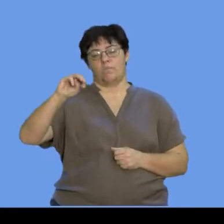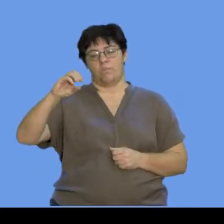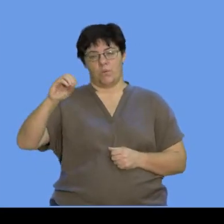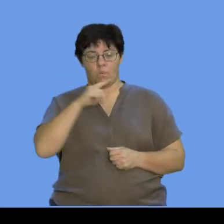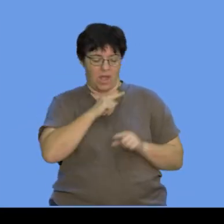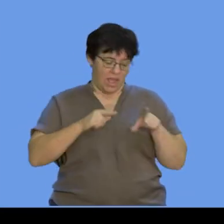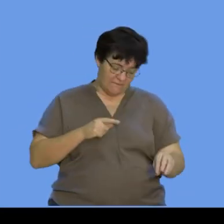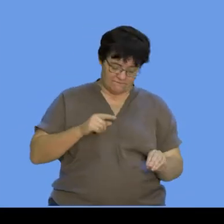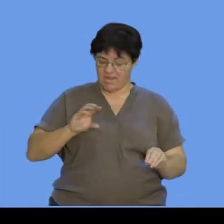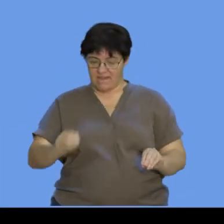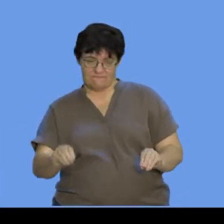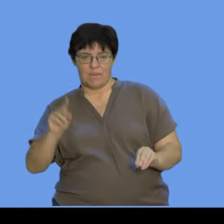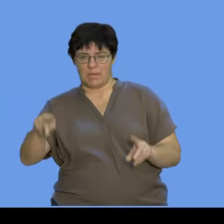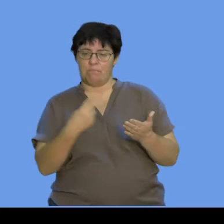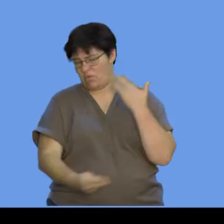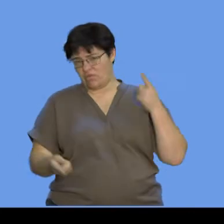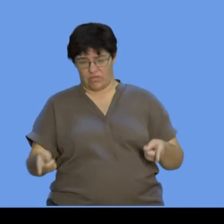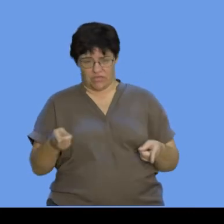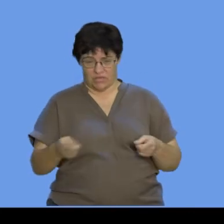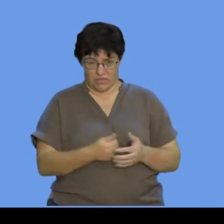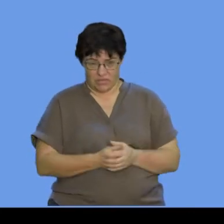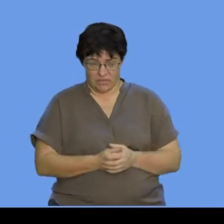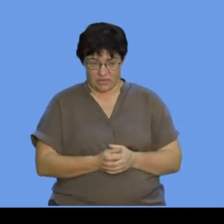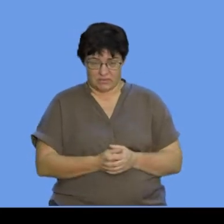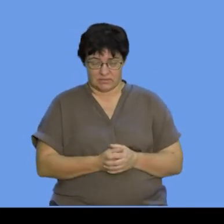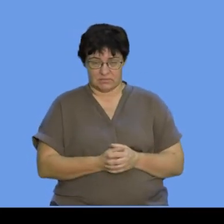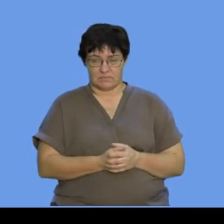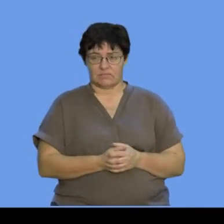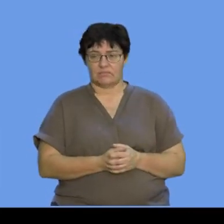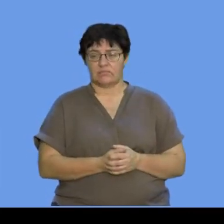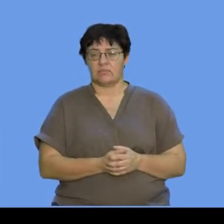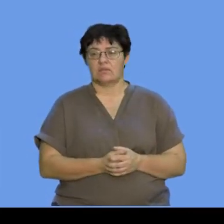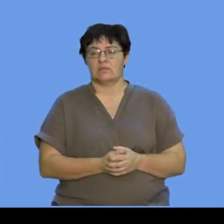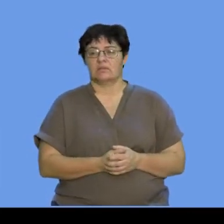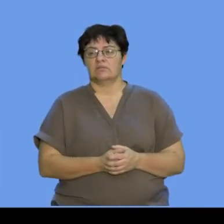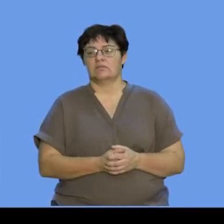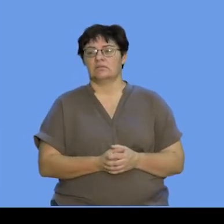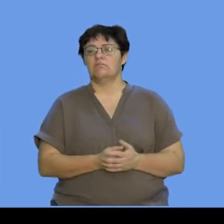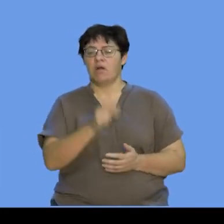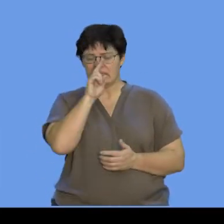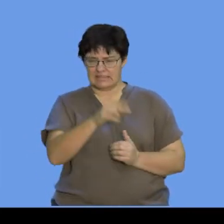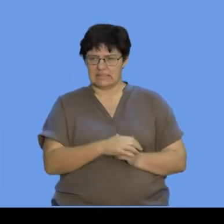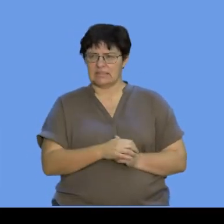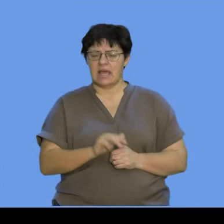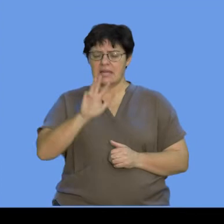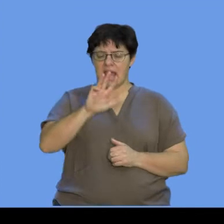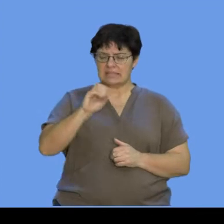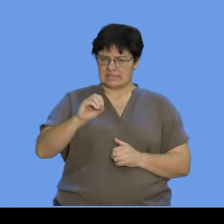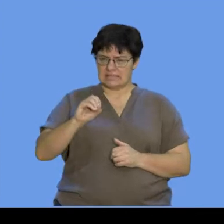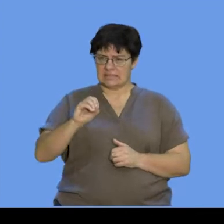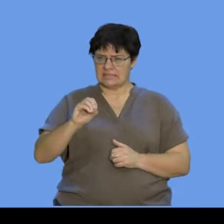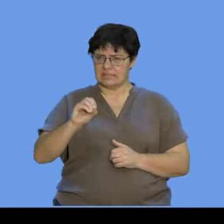common, right? I know this because both of them have P. And then you can see that I have